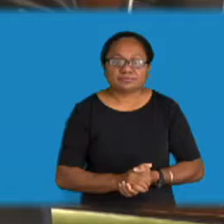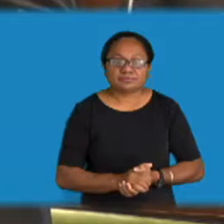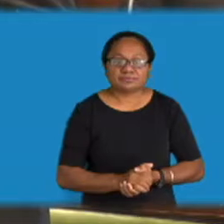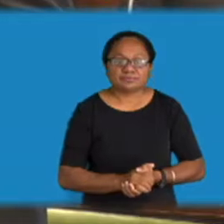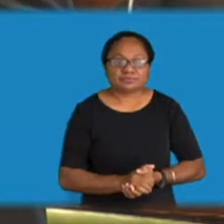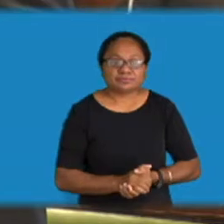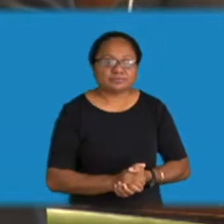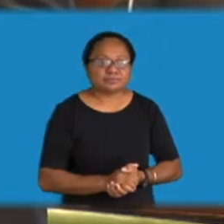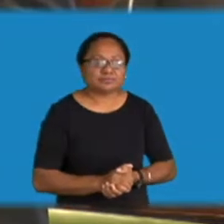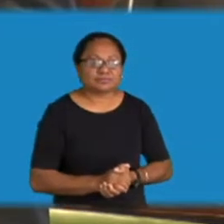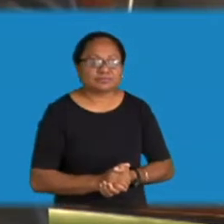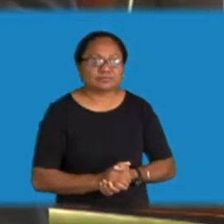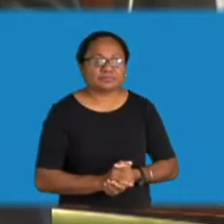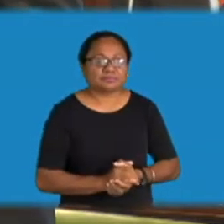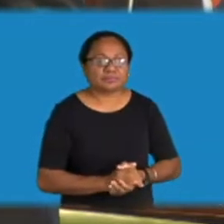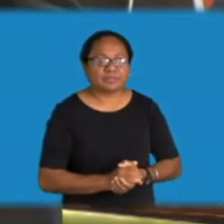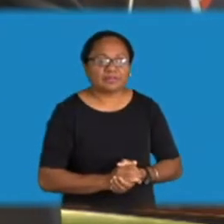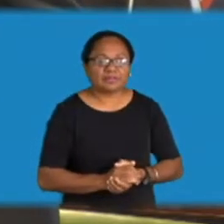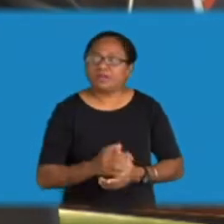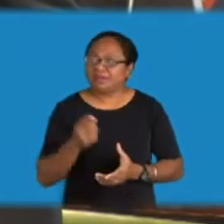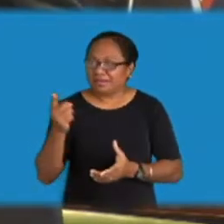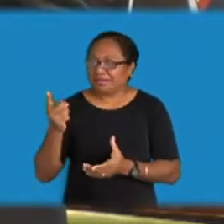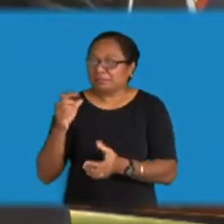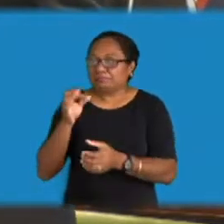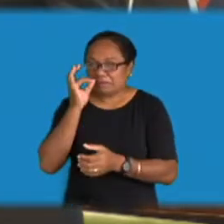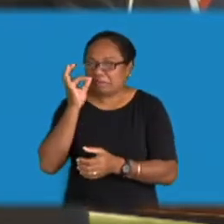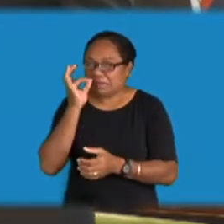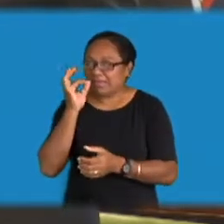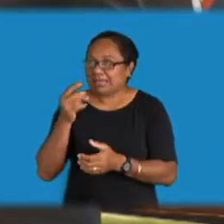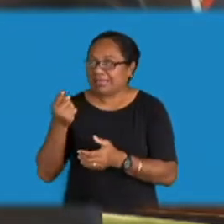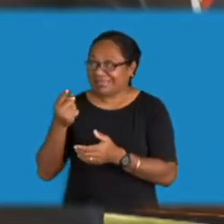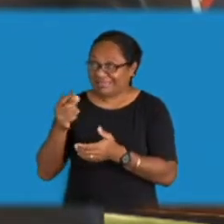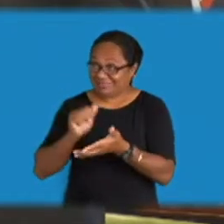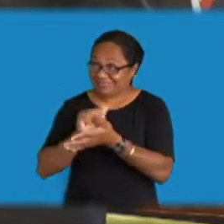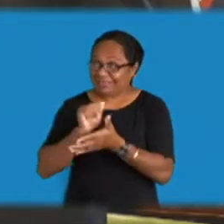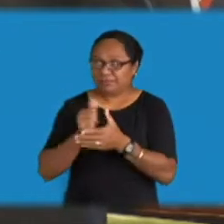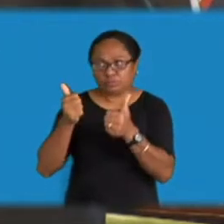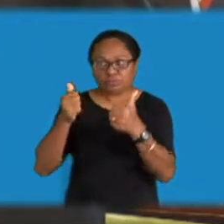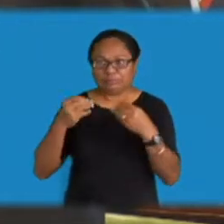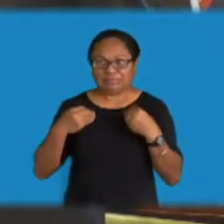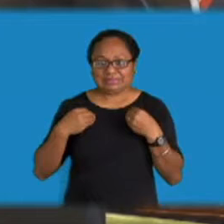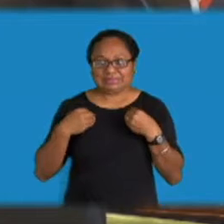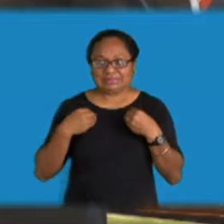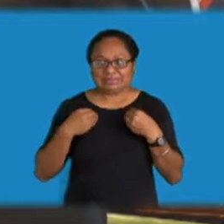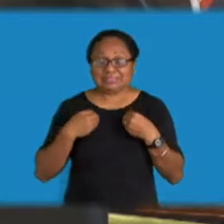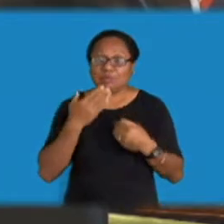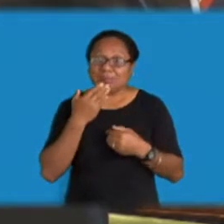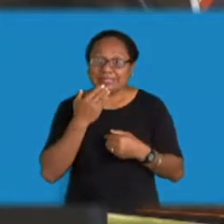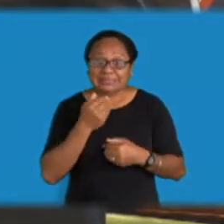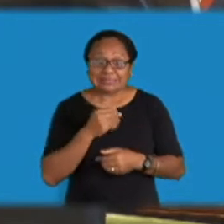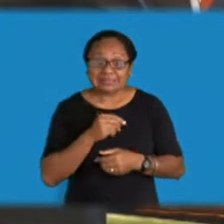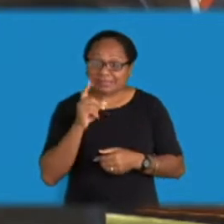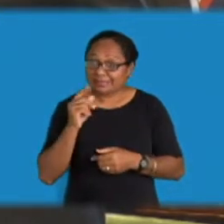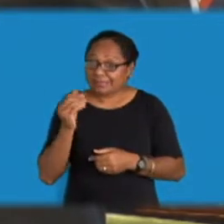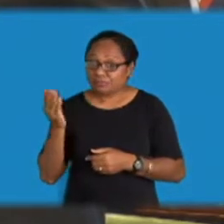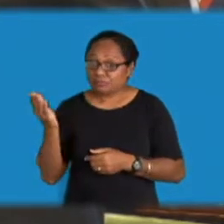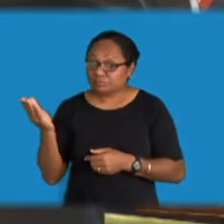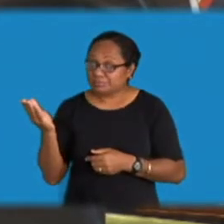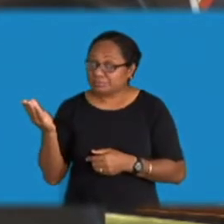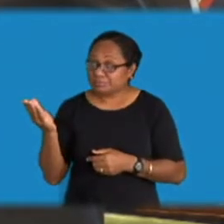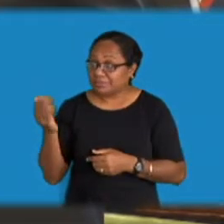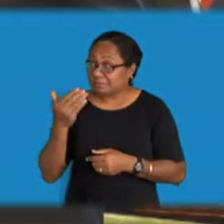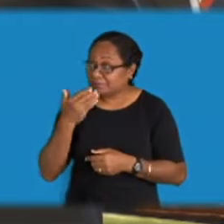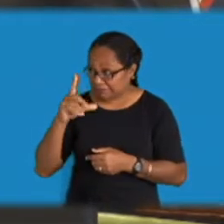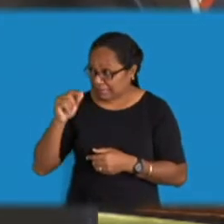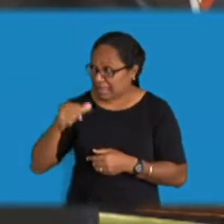people plant marijuana as a source of income. So could the Honourable Minister consider recommending to the government to legalize the